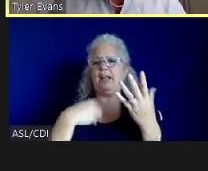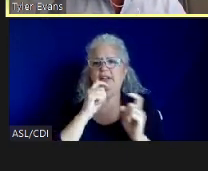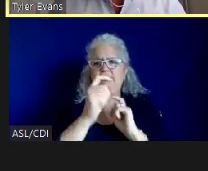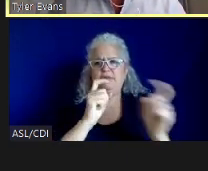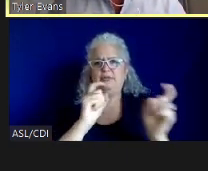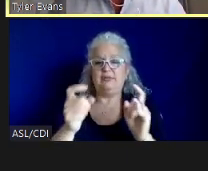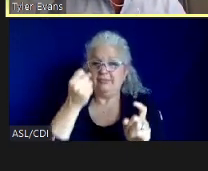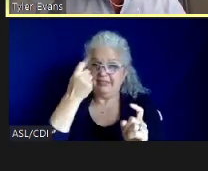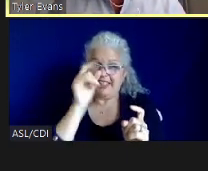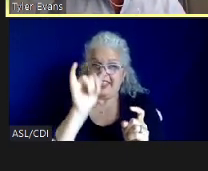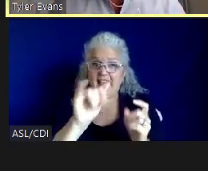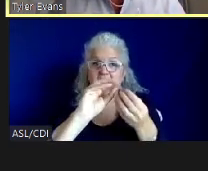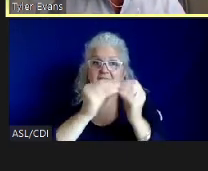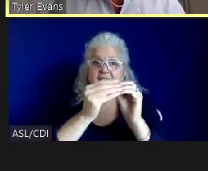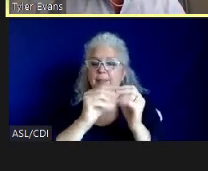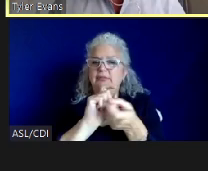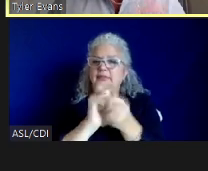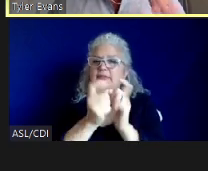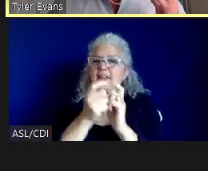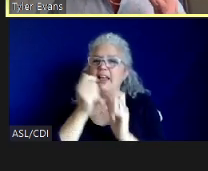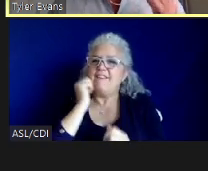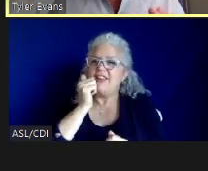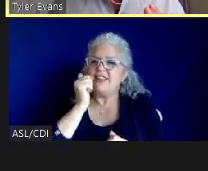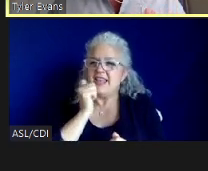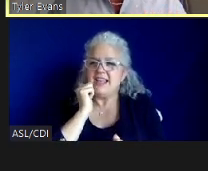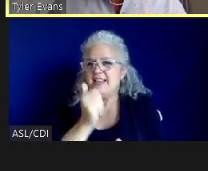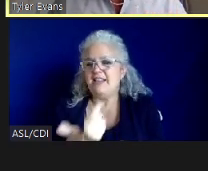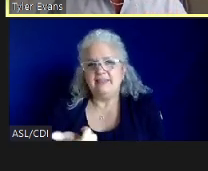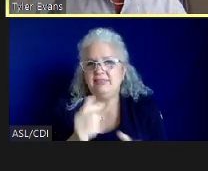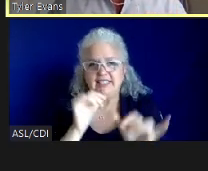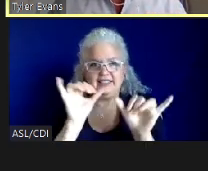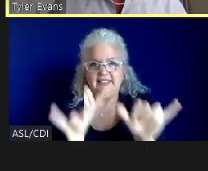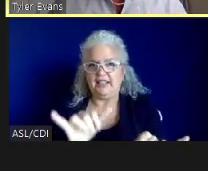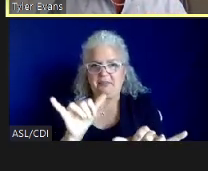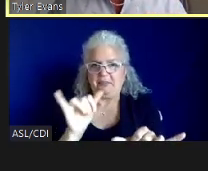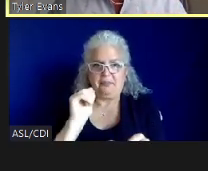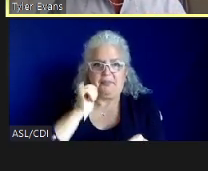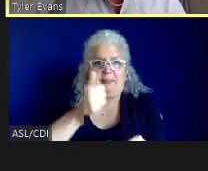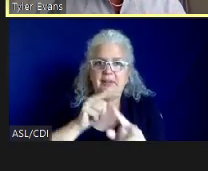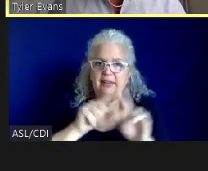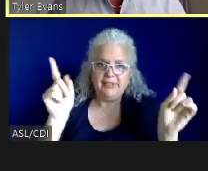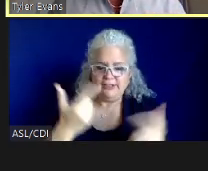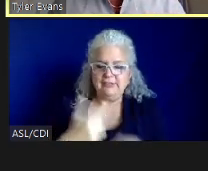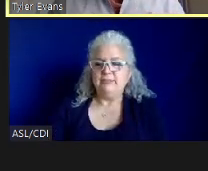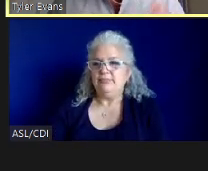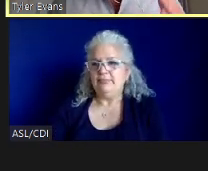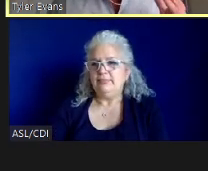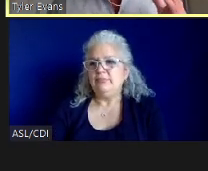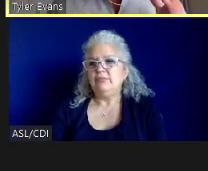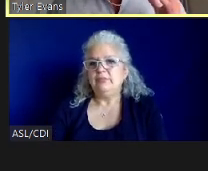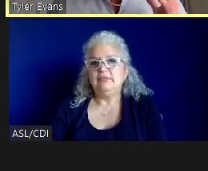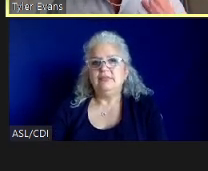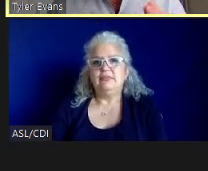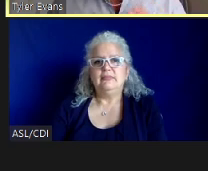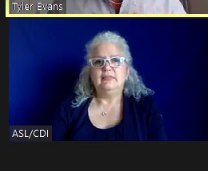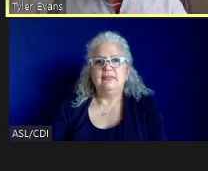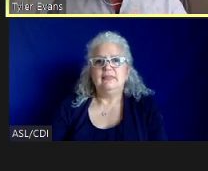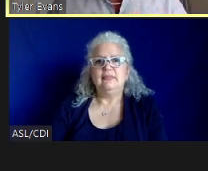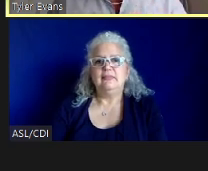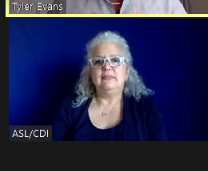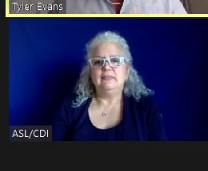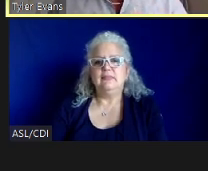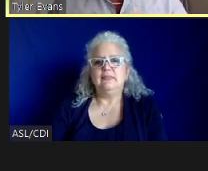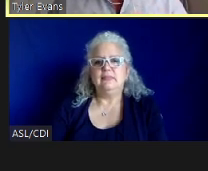just be mindful that this is a very dynamic number. So 15,000, next slide. And in terms of